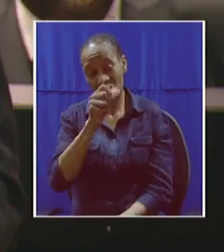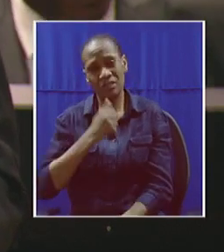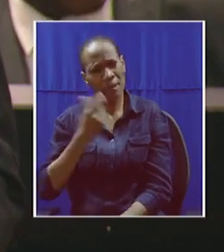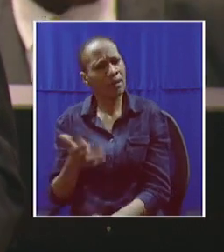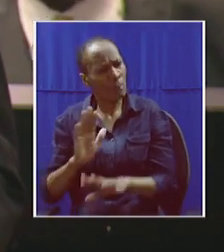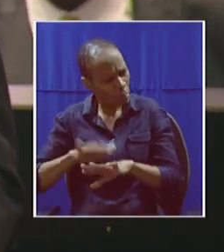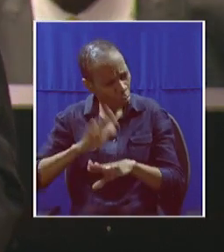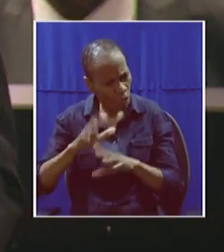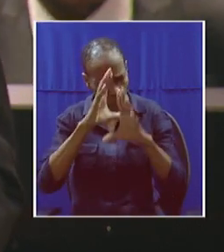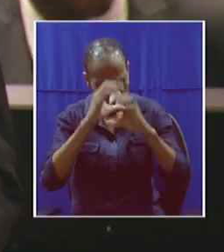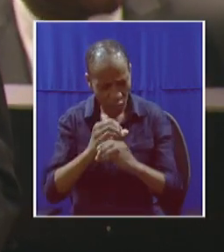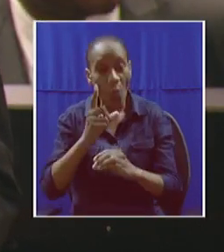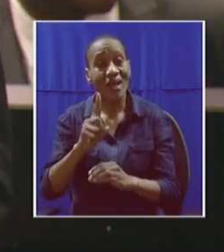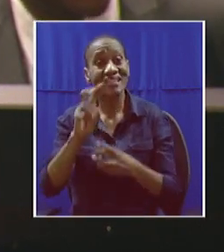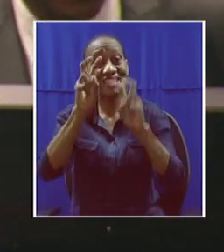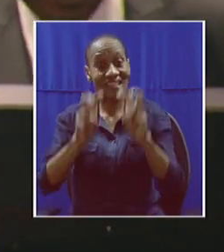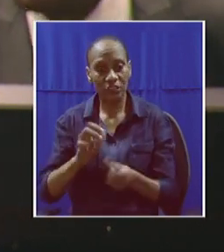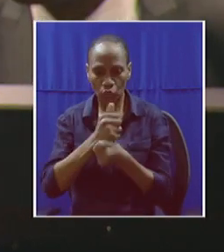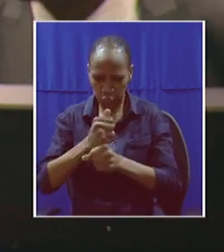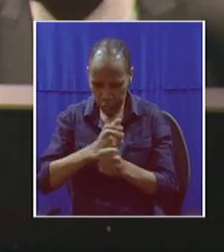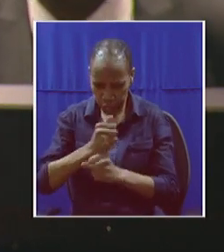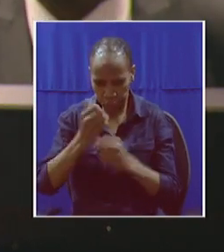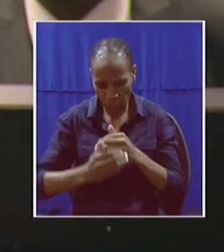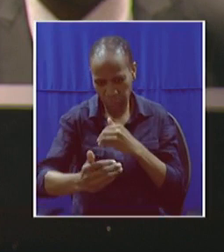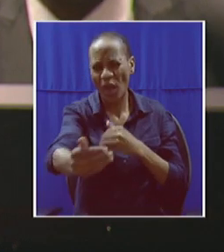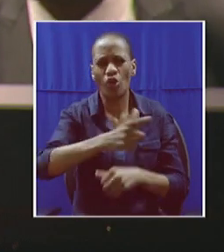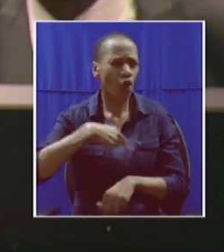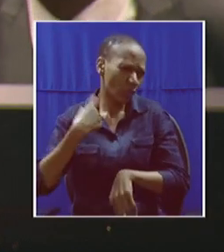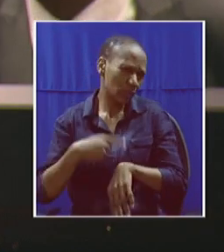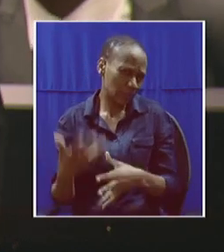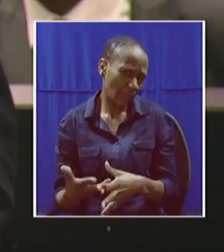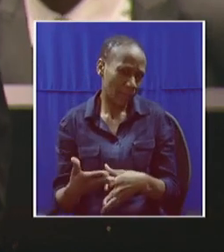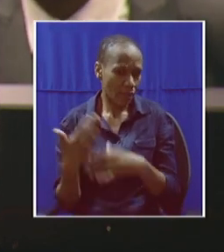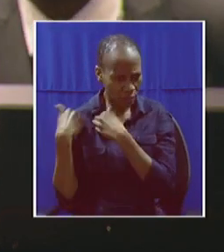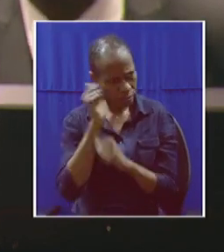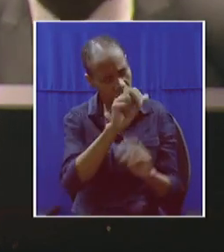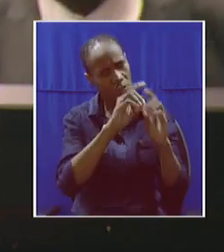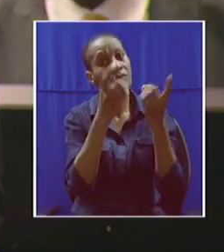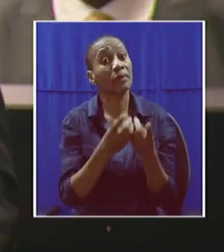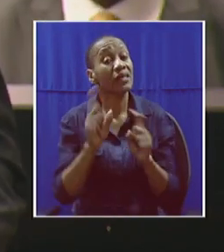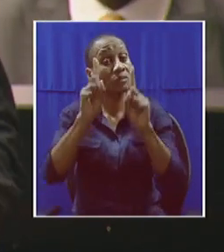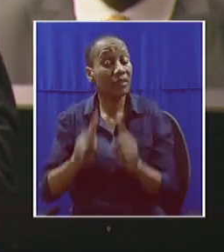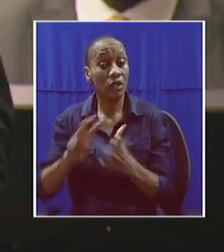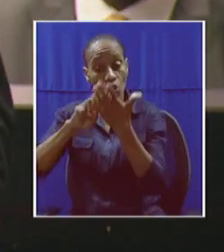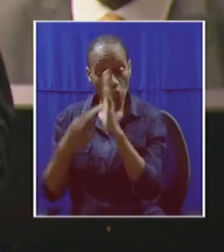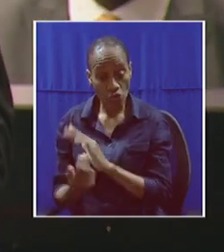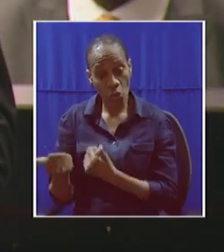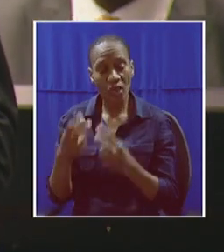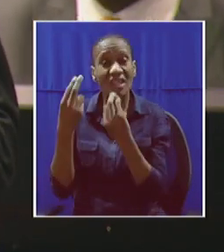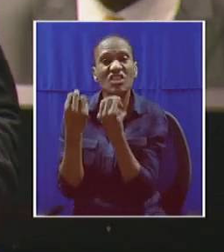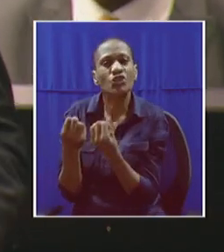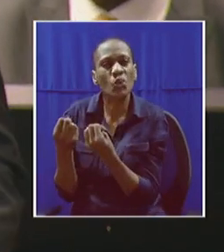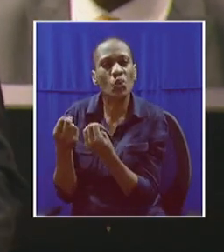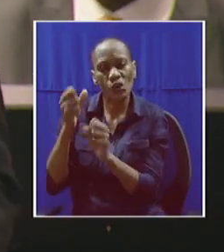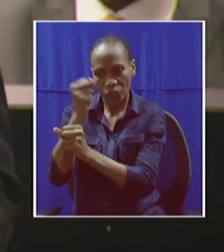around the long-term Energy Mix plans for the Department particularly the role around nuclear and renewable